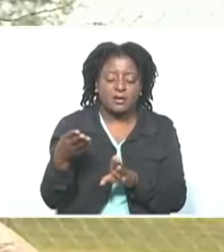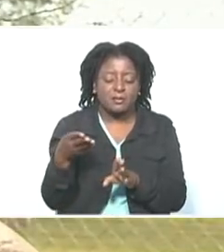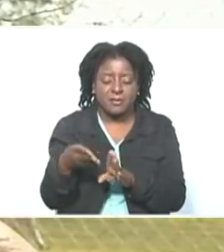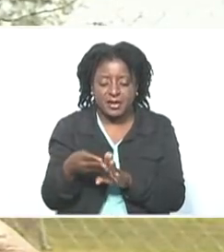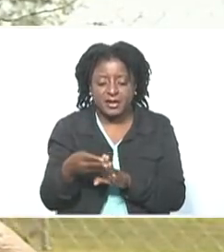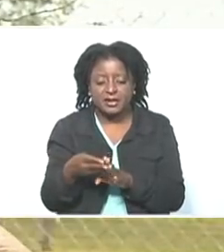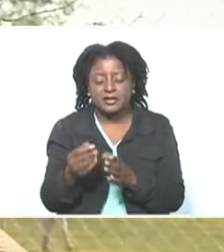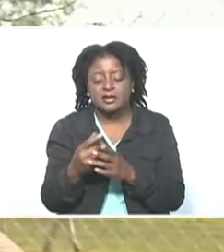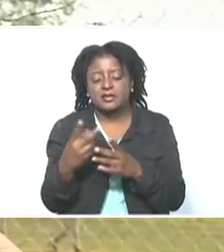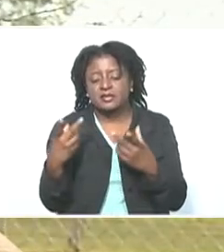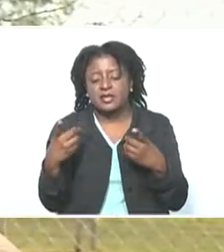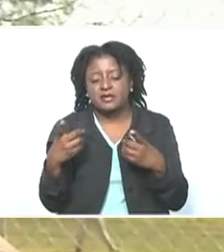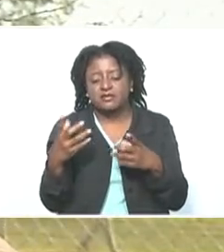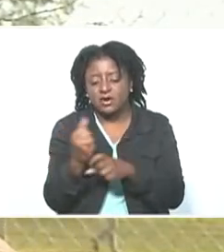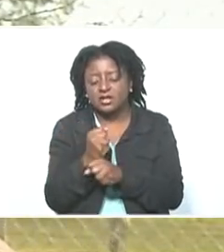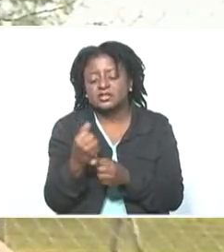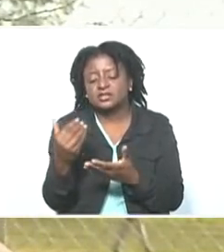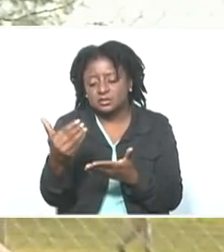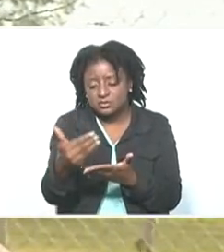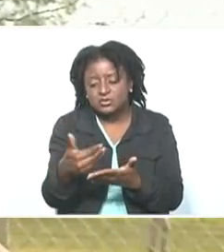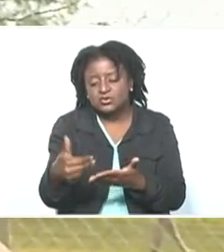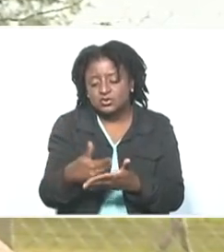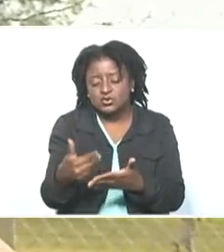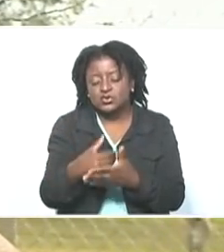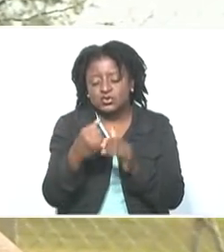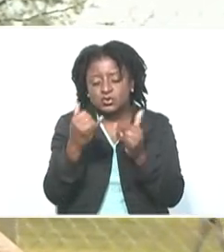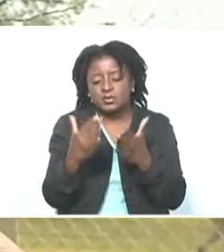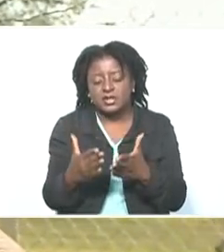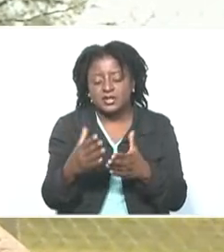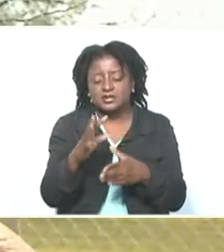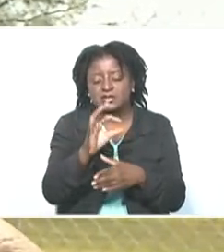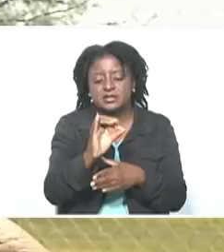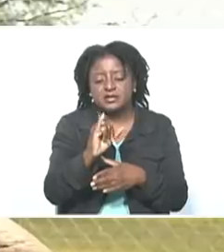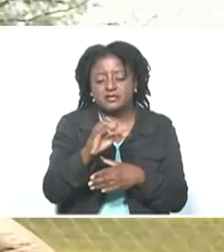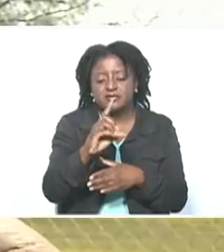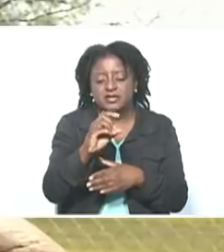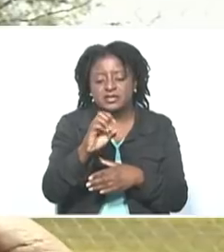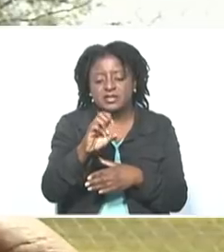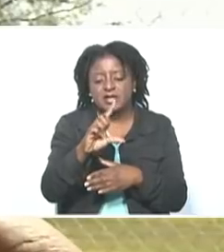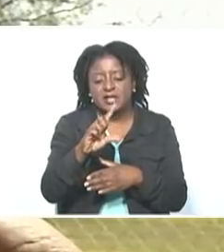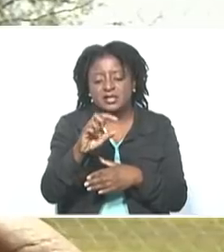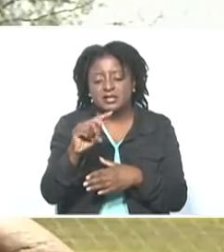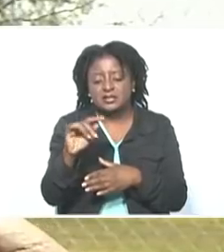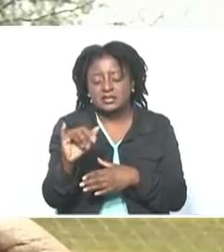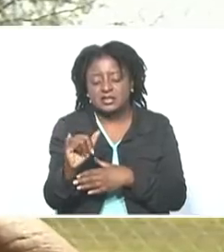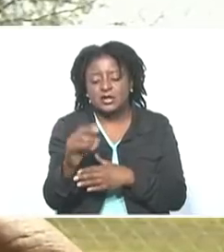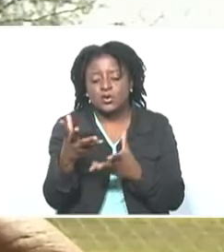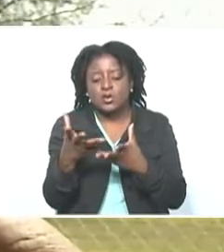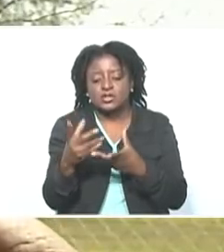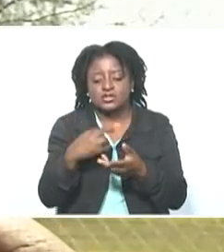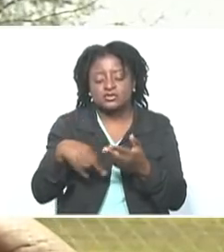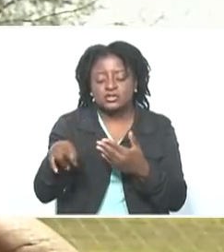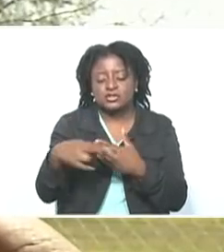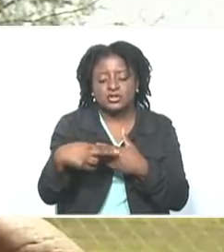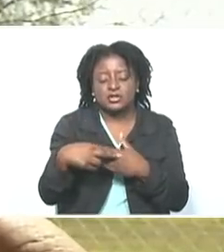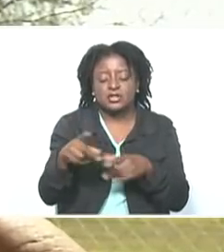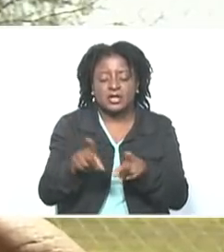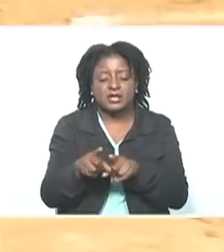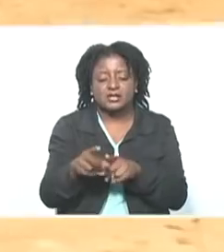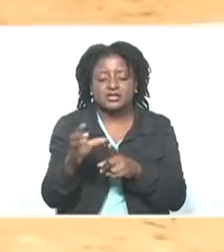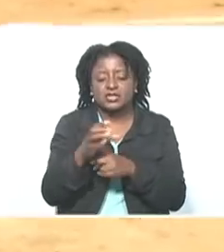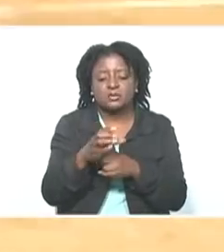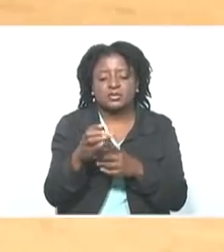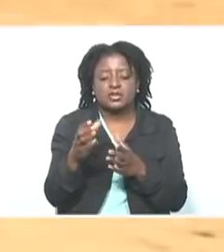some heavy recruiting and want to be beefing up. Fidelity's want to make a run back at it in terms of returning as the champions. So it's going to be a very, very, very interesting